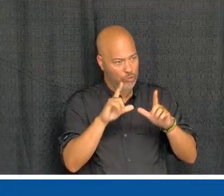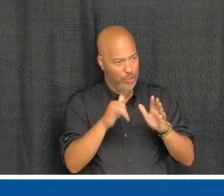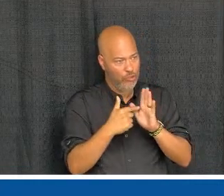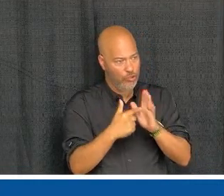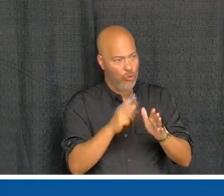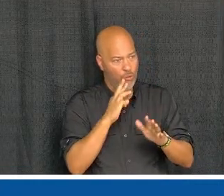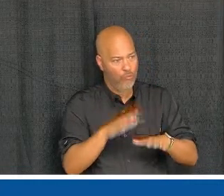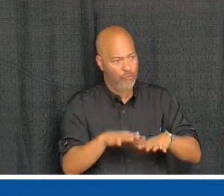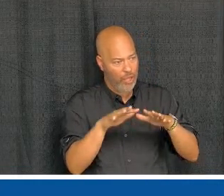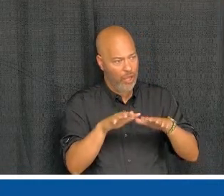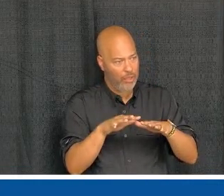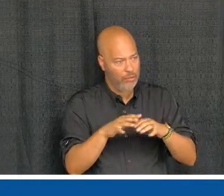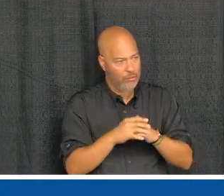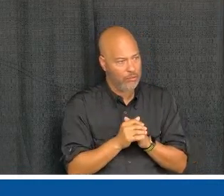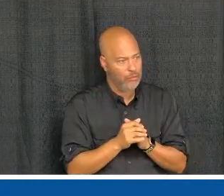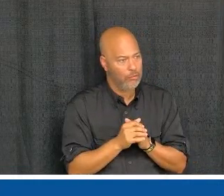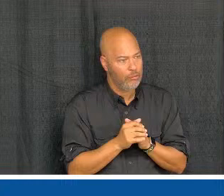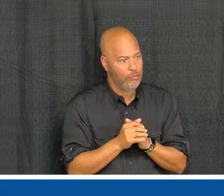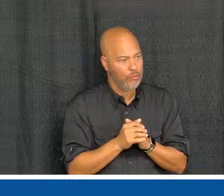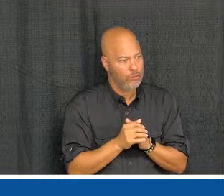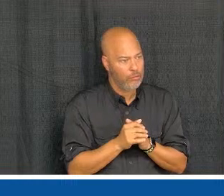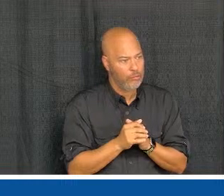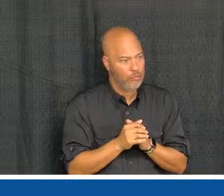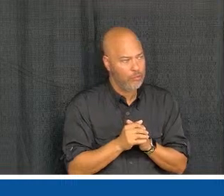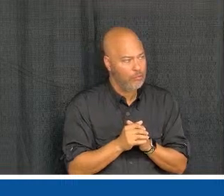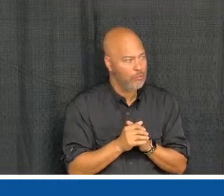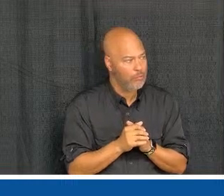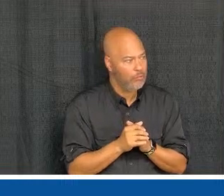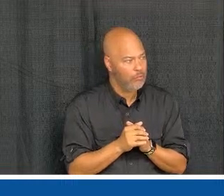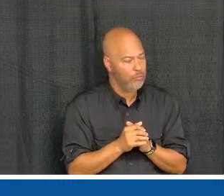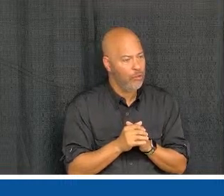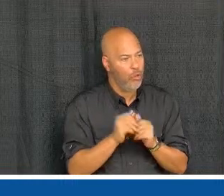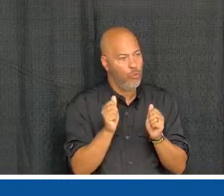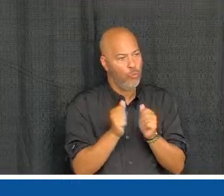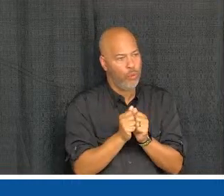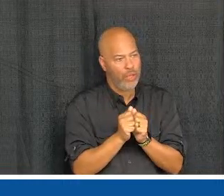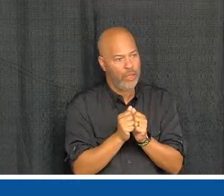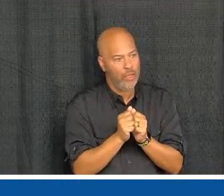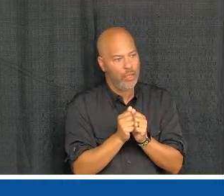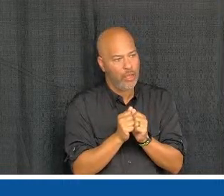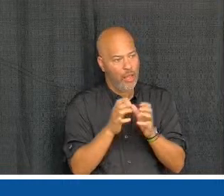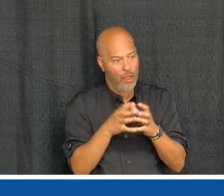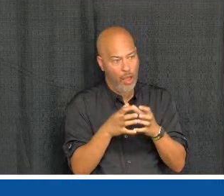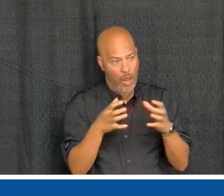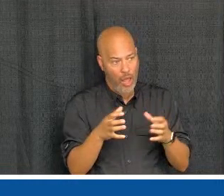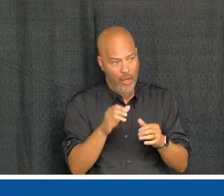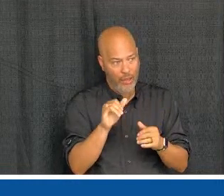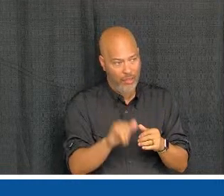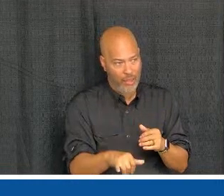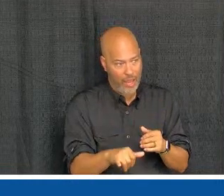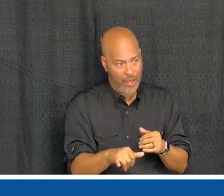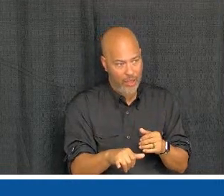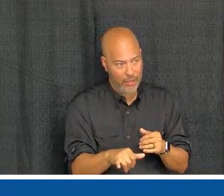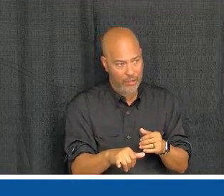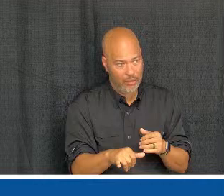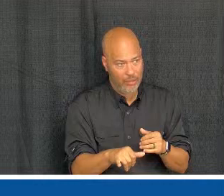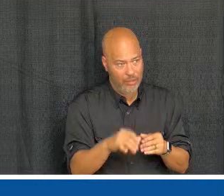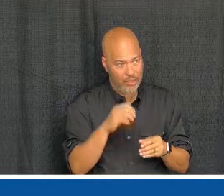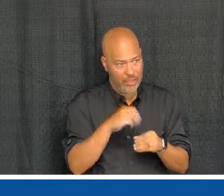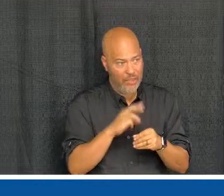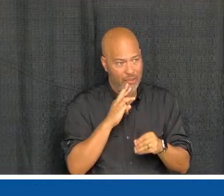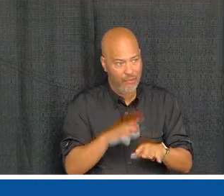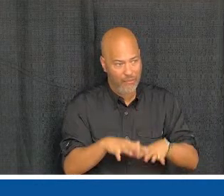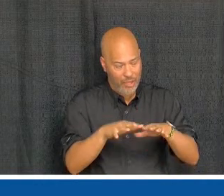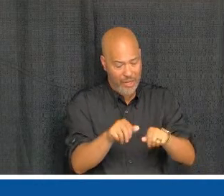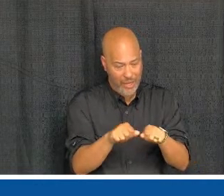the floodplain? I apologize. Oh, you have the clicker now. I do. With so much of that obviously being in the